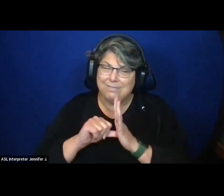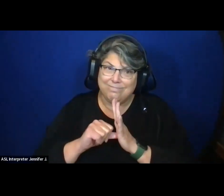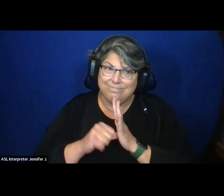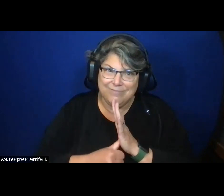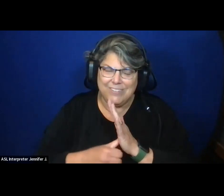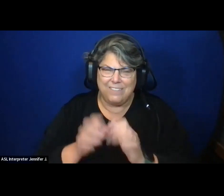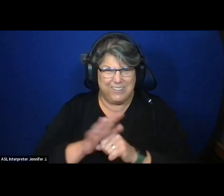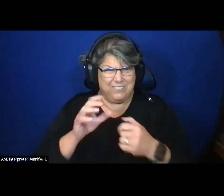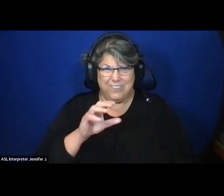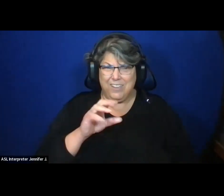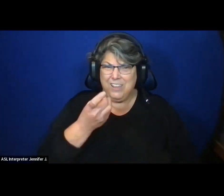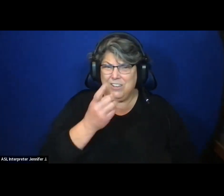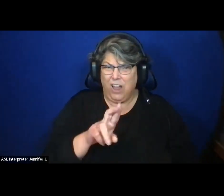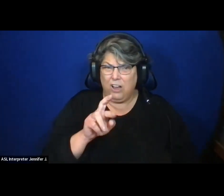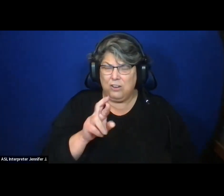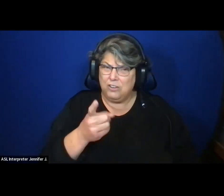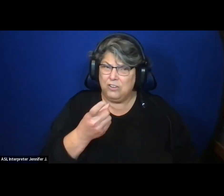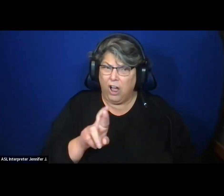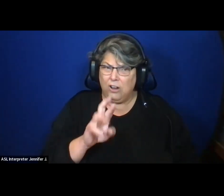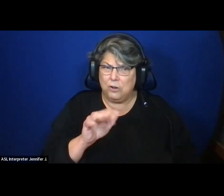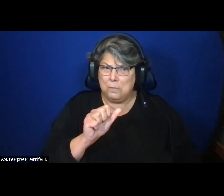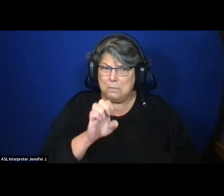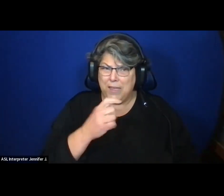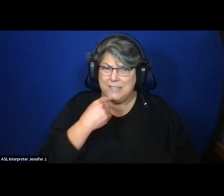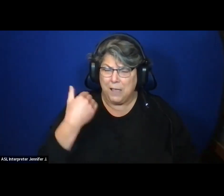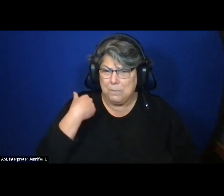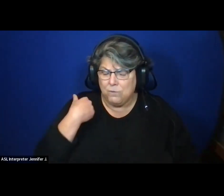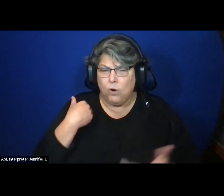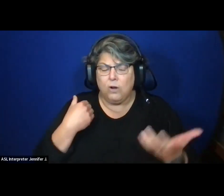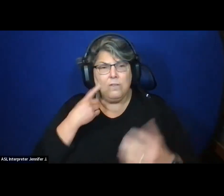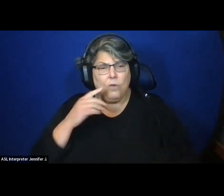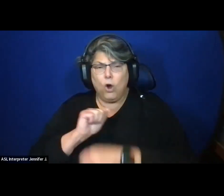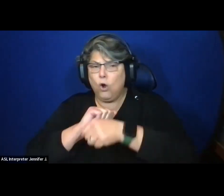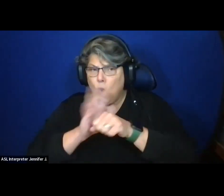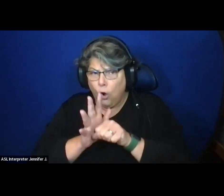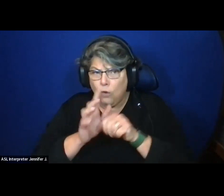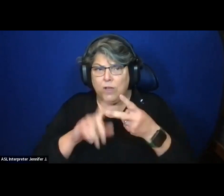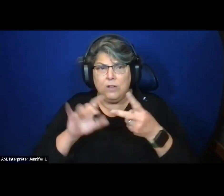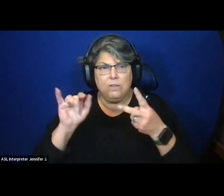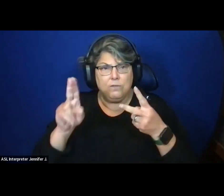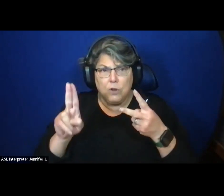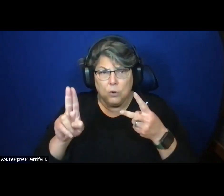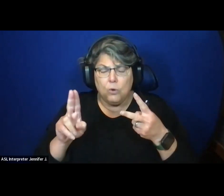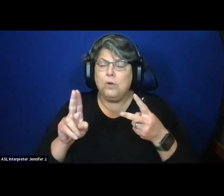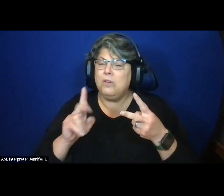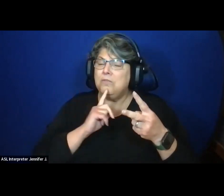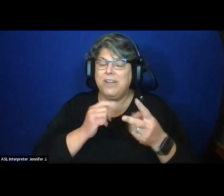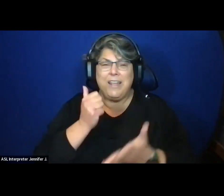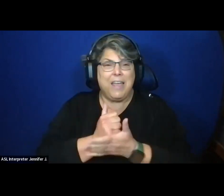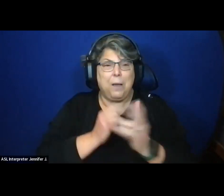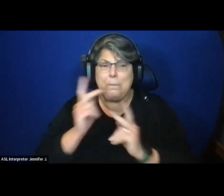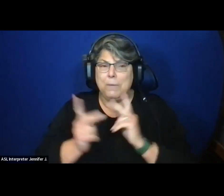said before. When it comes to COVID and when it comes to influenza, the one thing that really makes a difference in patient survival